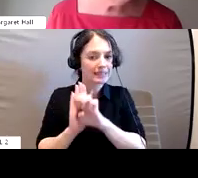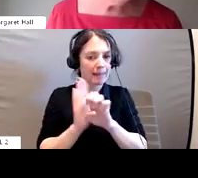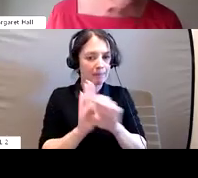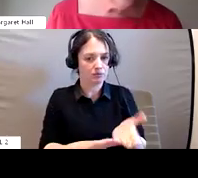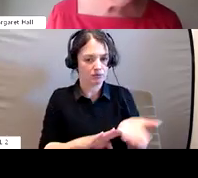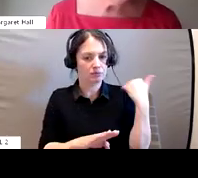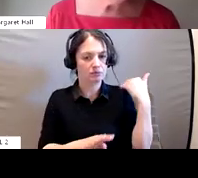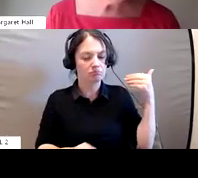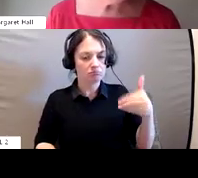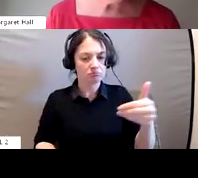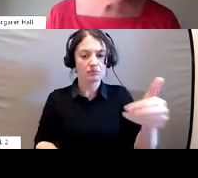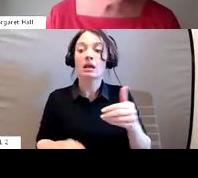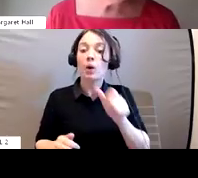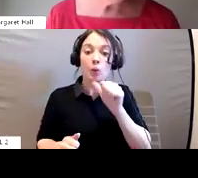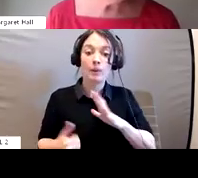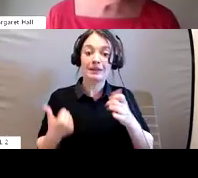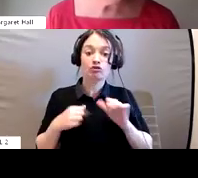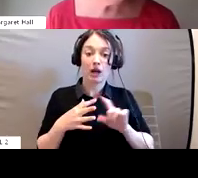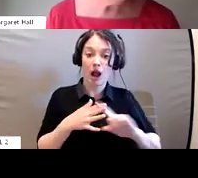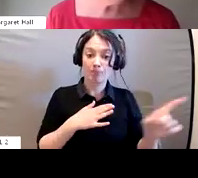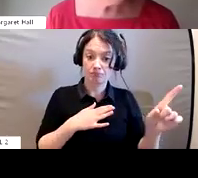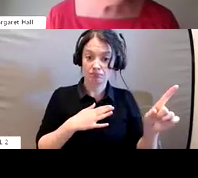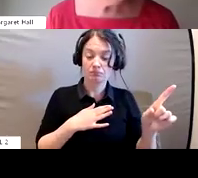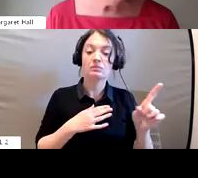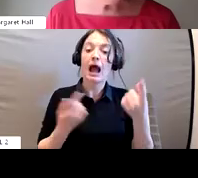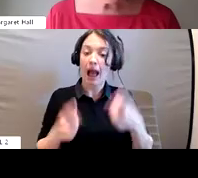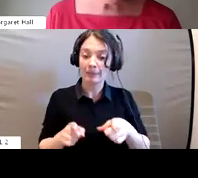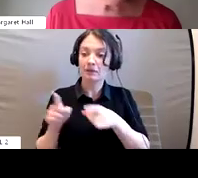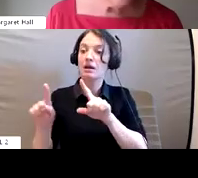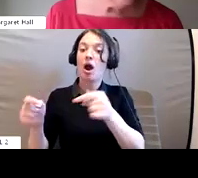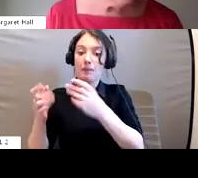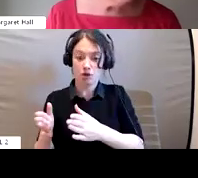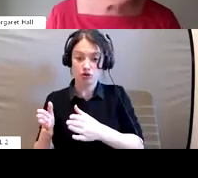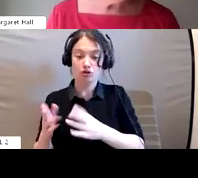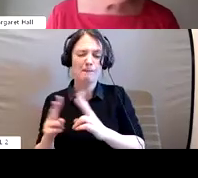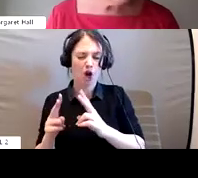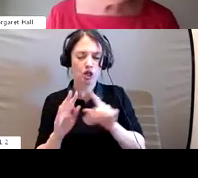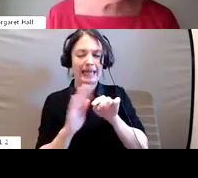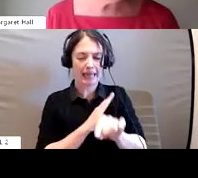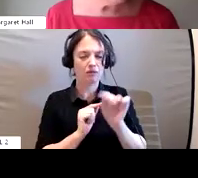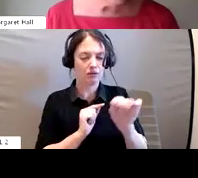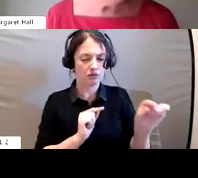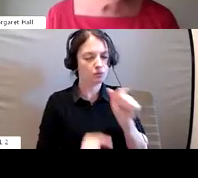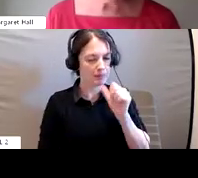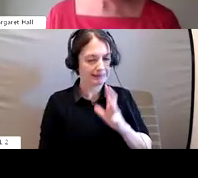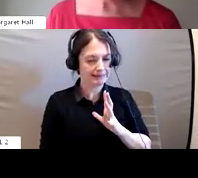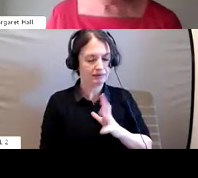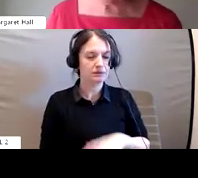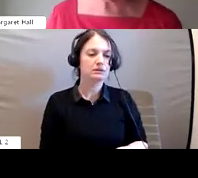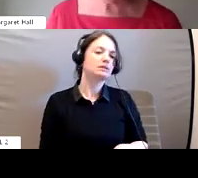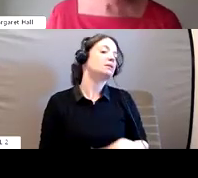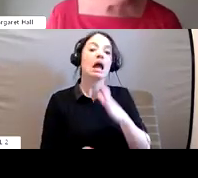themselves were murdered by their coercive and controlling partners. And some incidents have